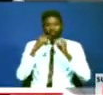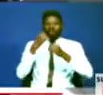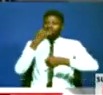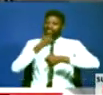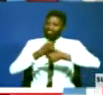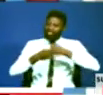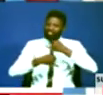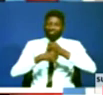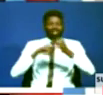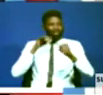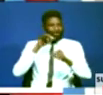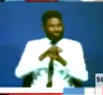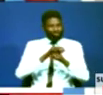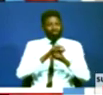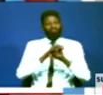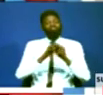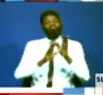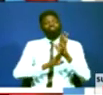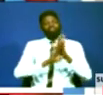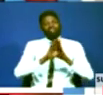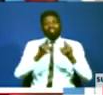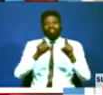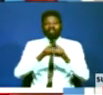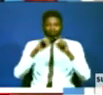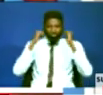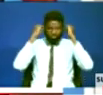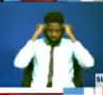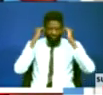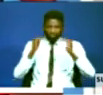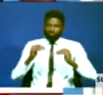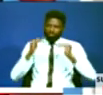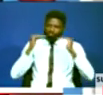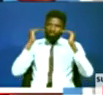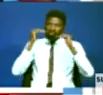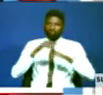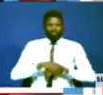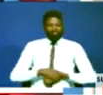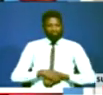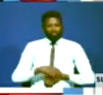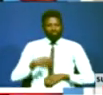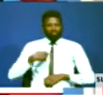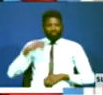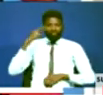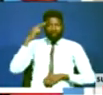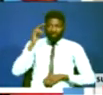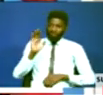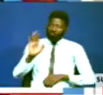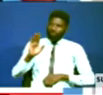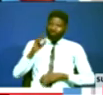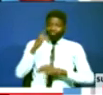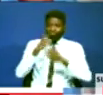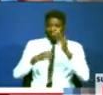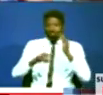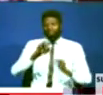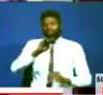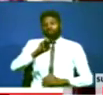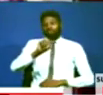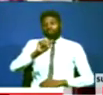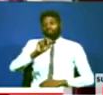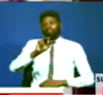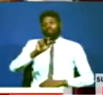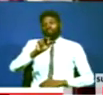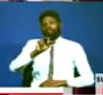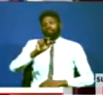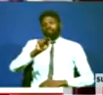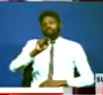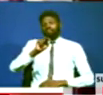academic milestones. The one thing I will remember him for is Wangari Maathai Institute. Yeah. You